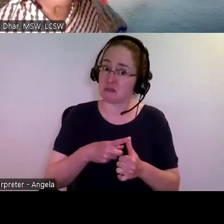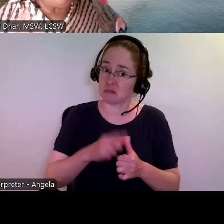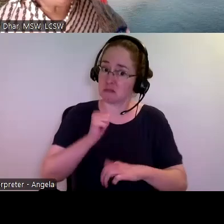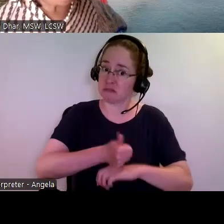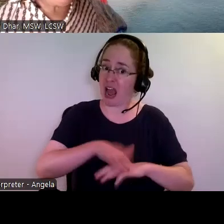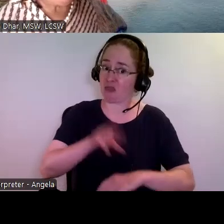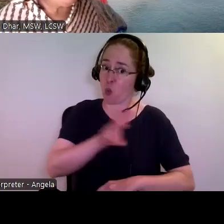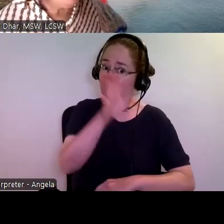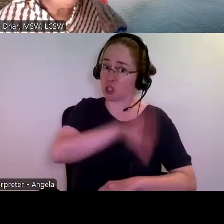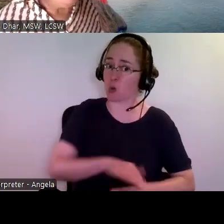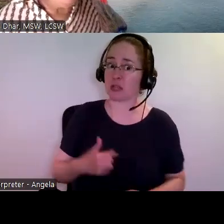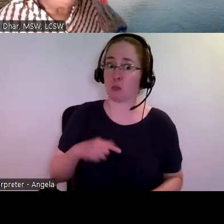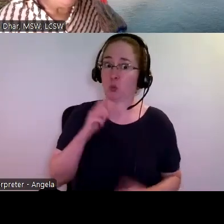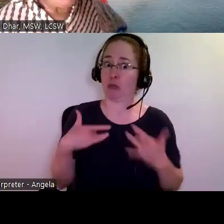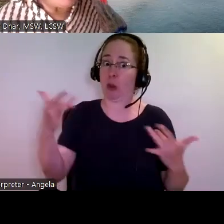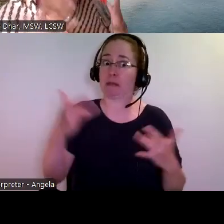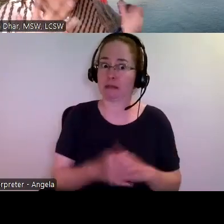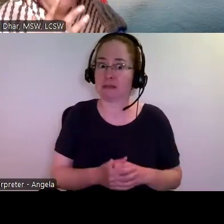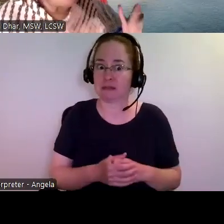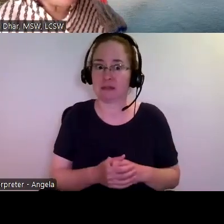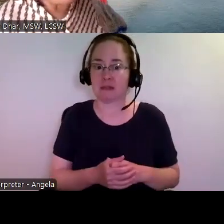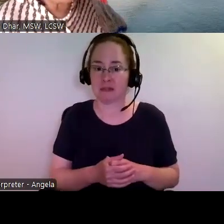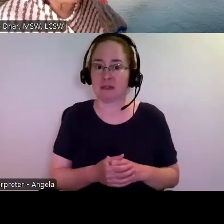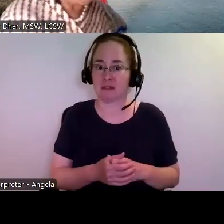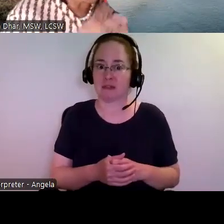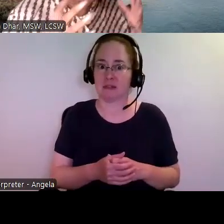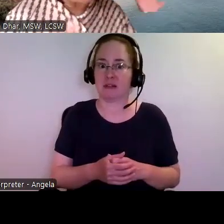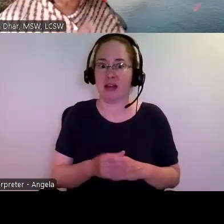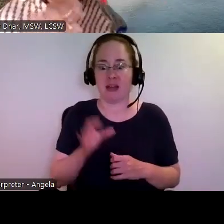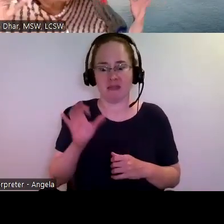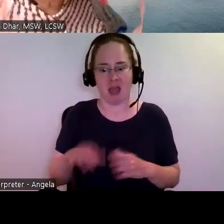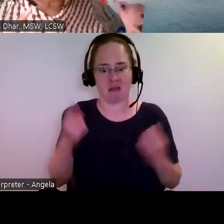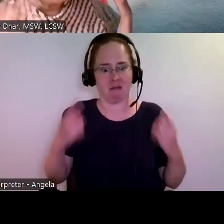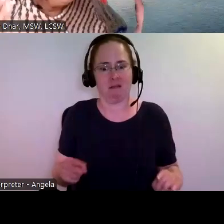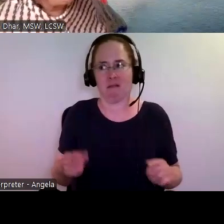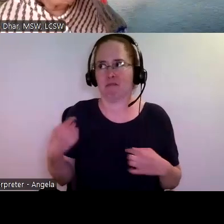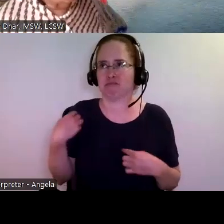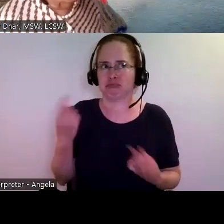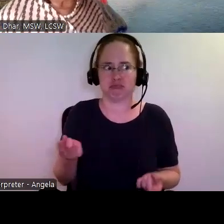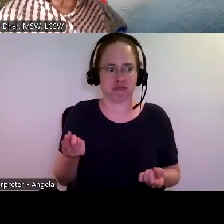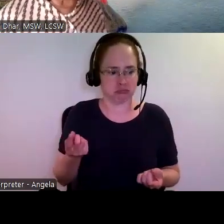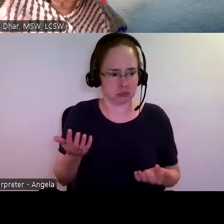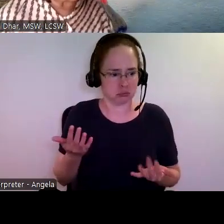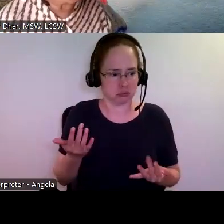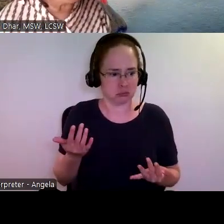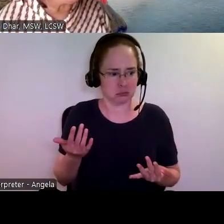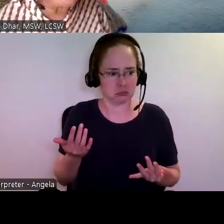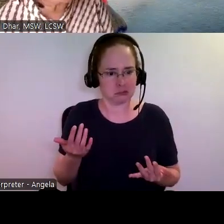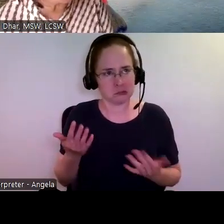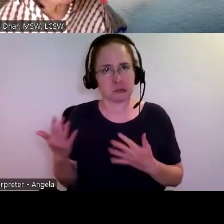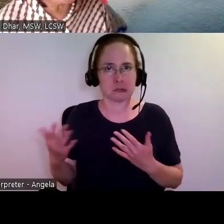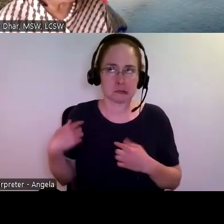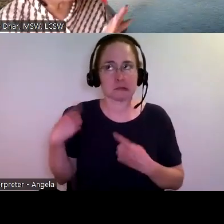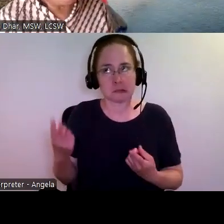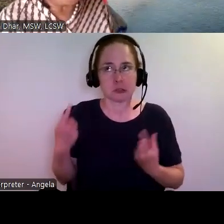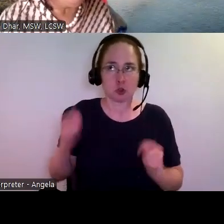I'm very thrilled, that this came to fruition after it took, it kind of percolated for 7